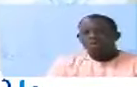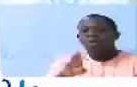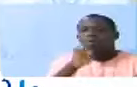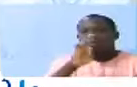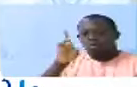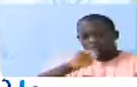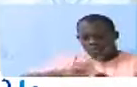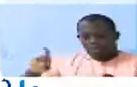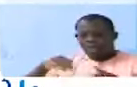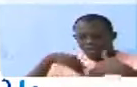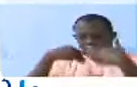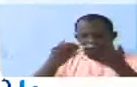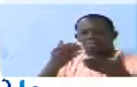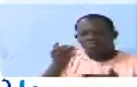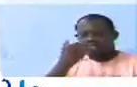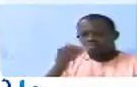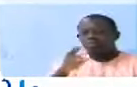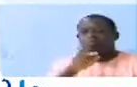food?